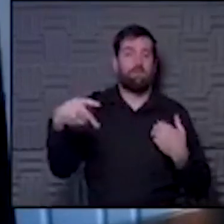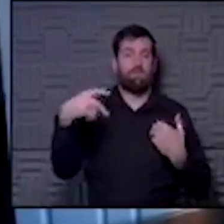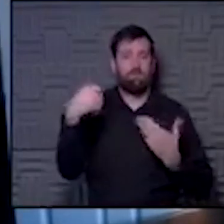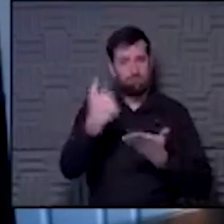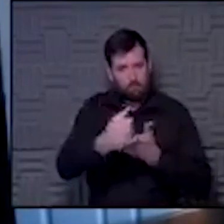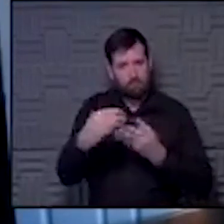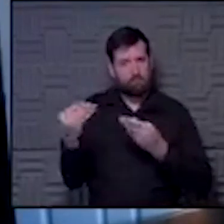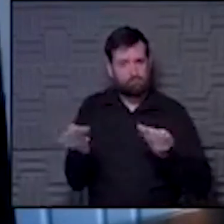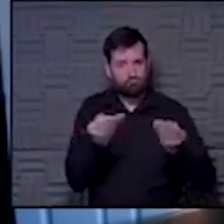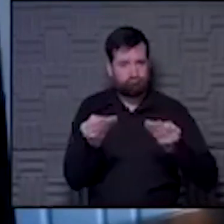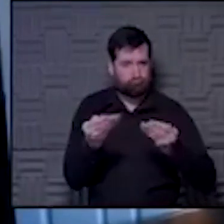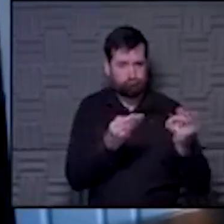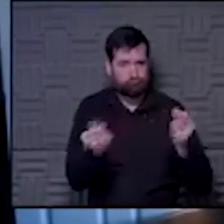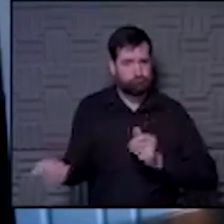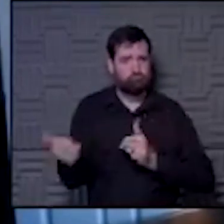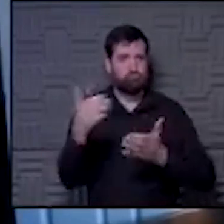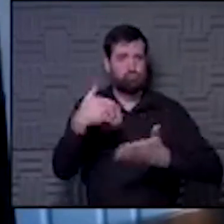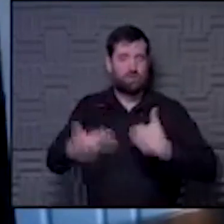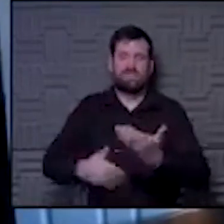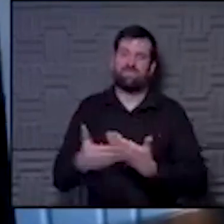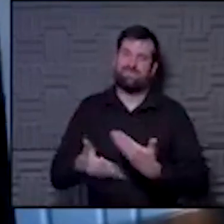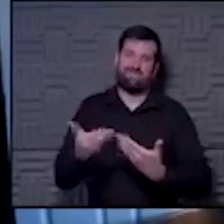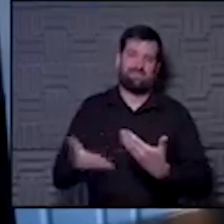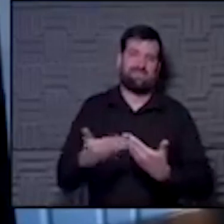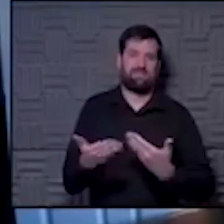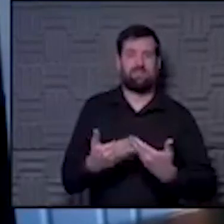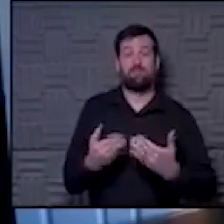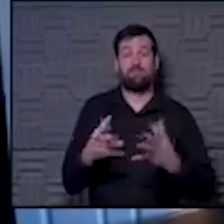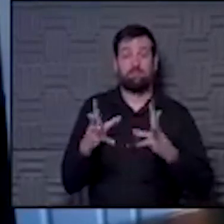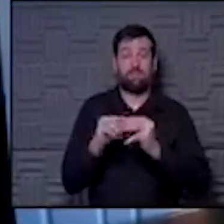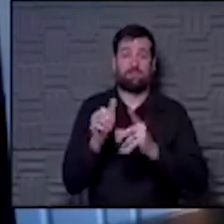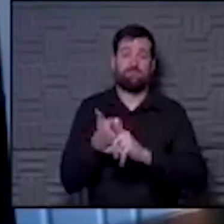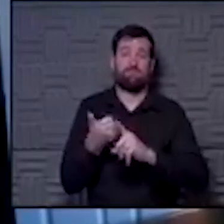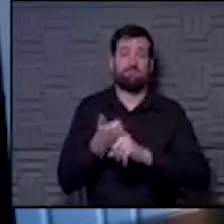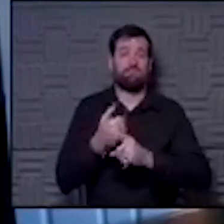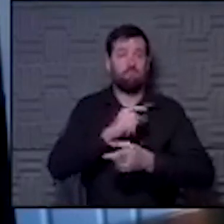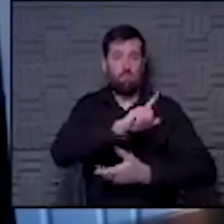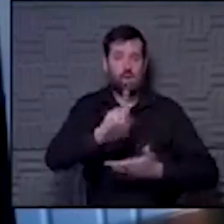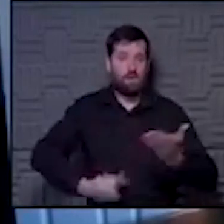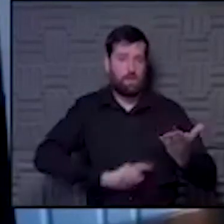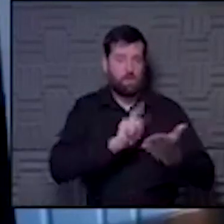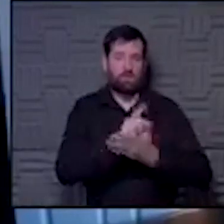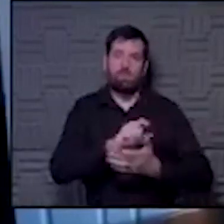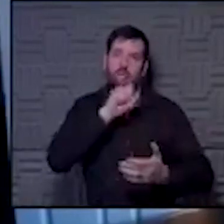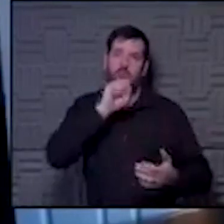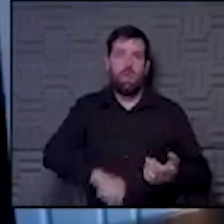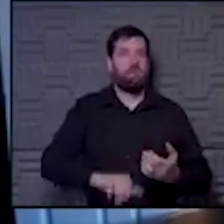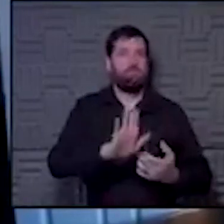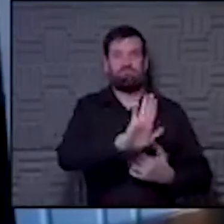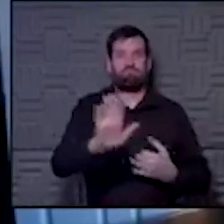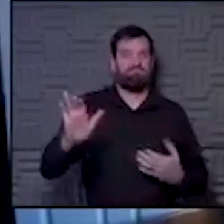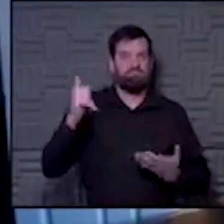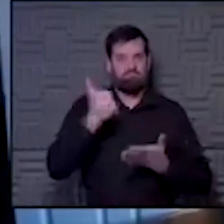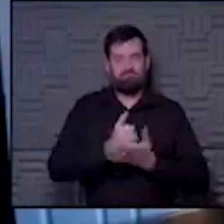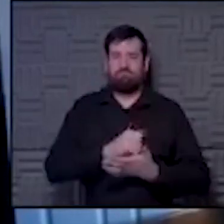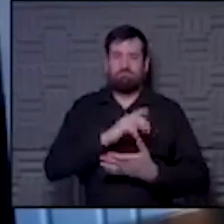the whole process. It's pretty simple, pretty easy. But the meetings themselves last 1 hour, and we would love to have your help. We'd love to get to that magic number of 1,000.